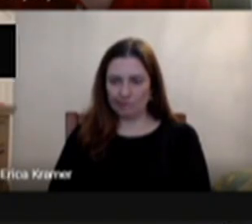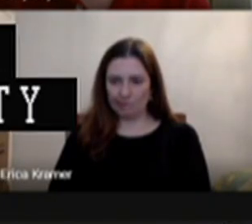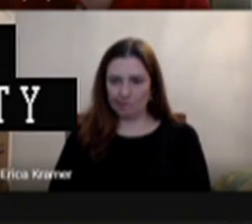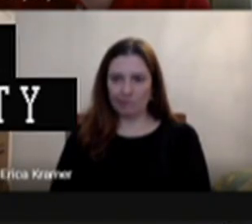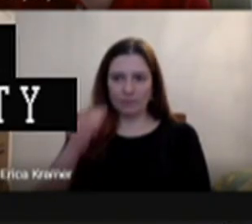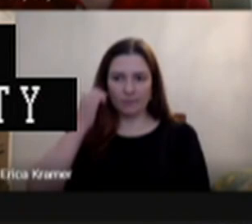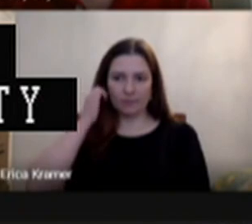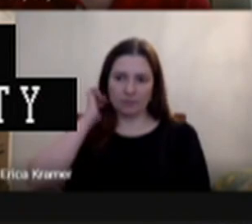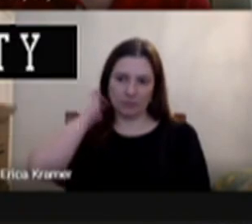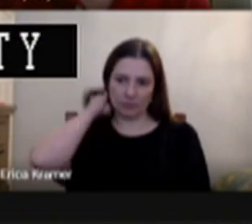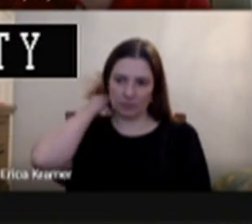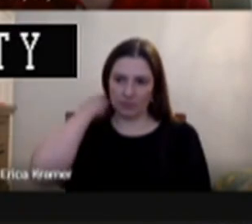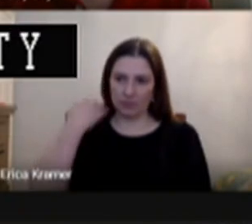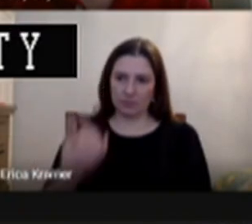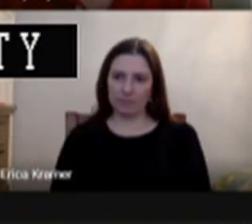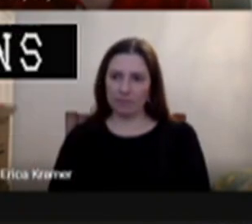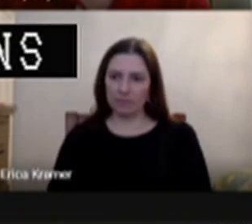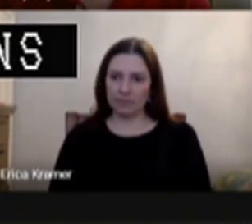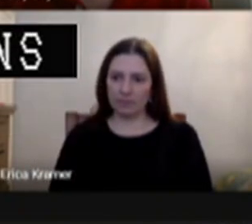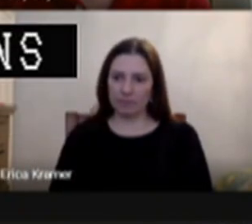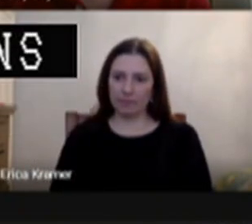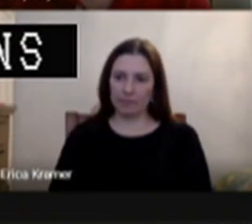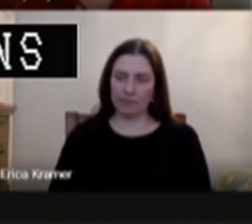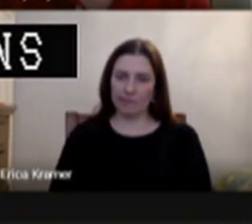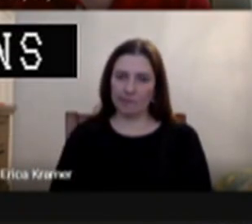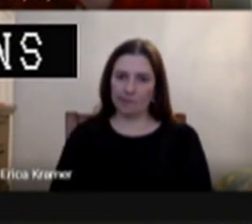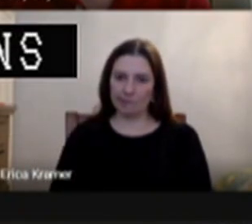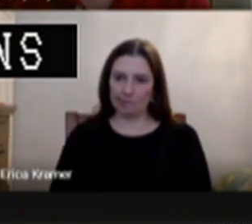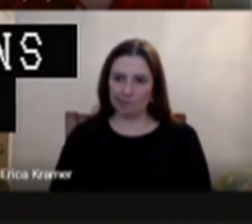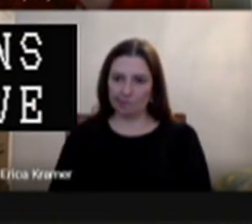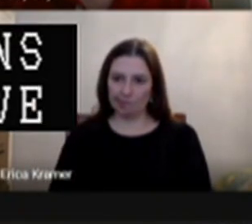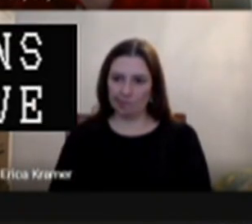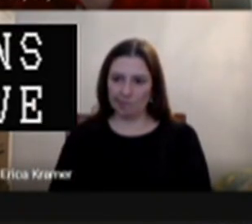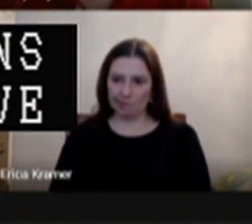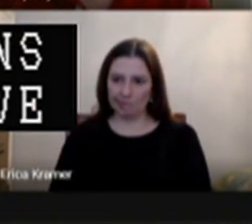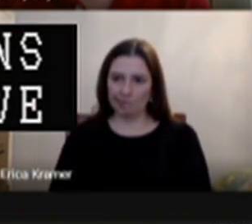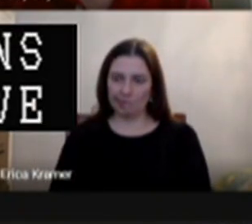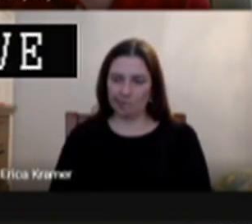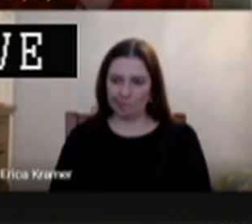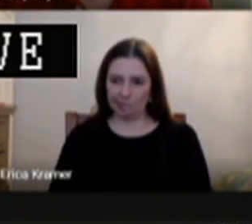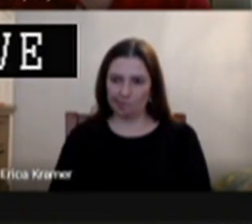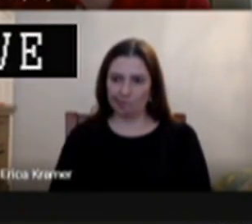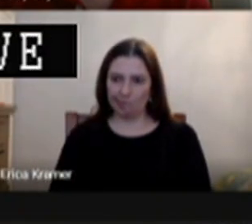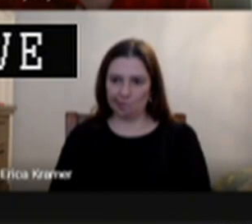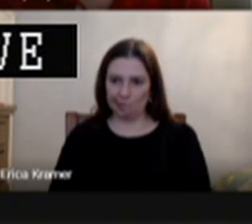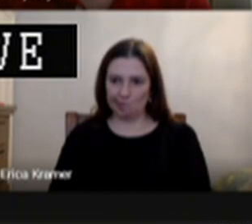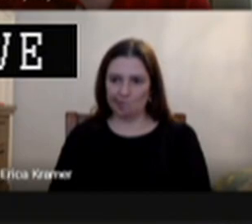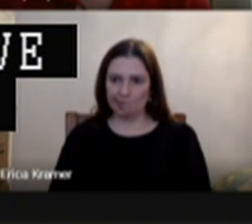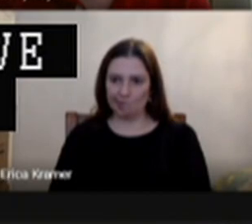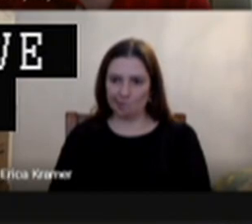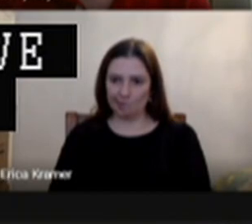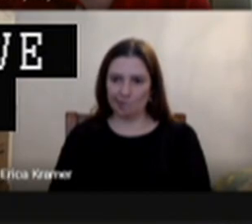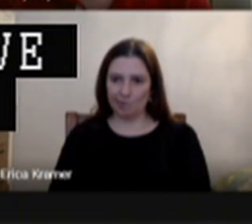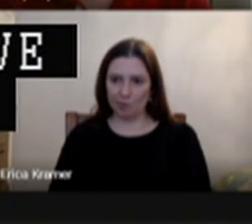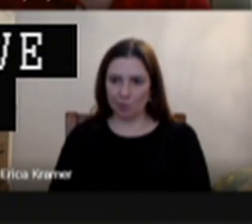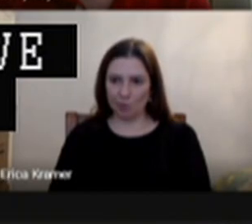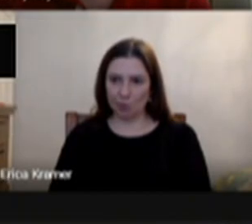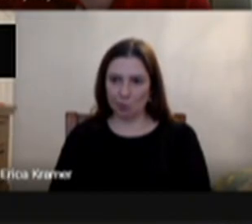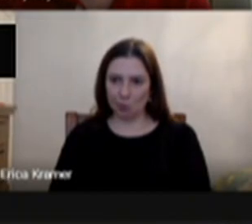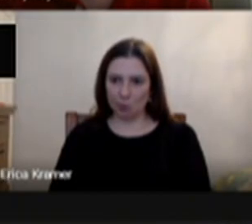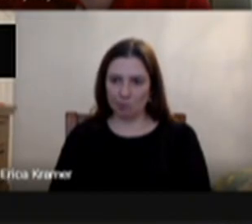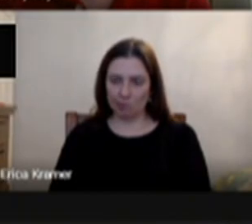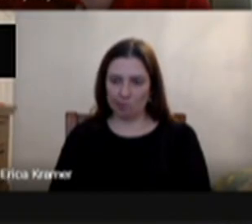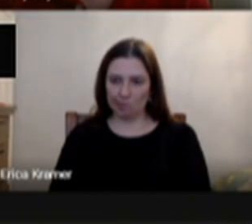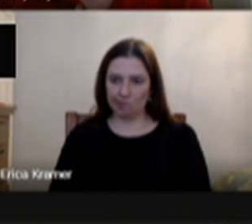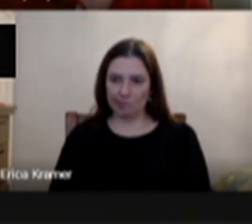at the MBTA. Those details have been installed and withstood many winters of plowing and other snow